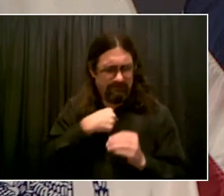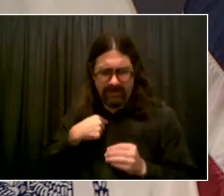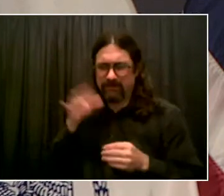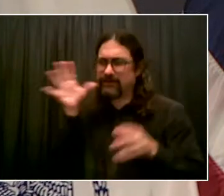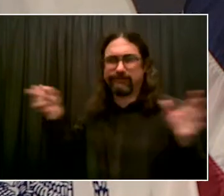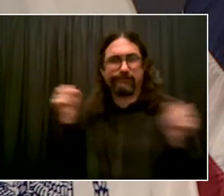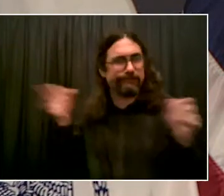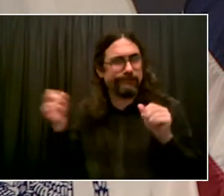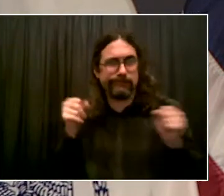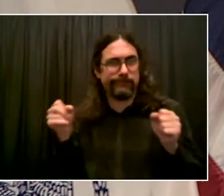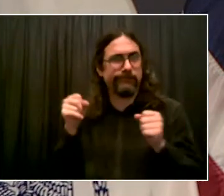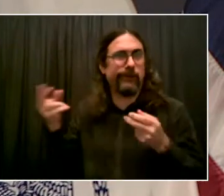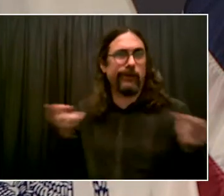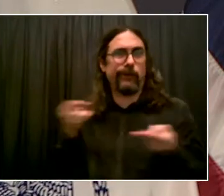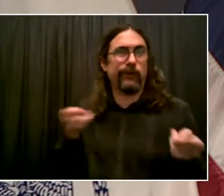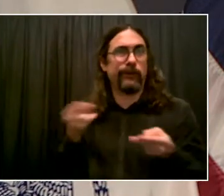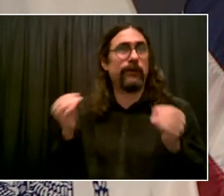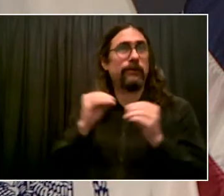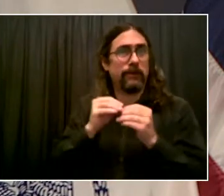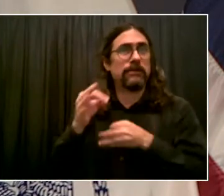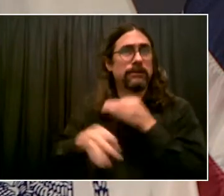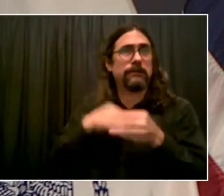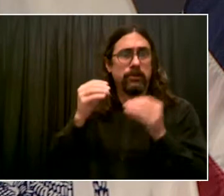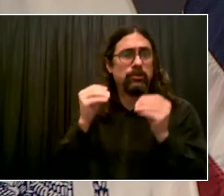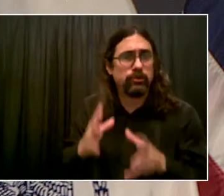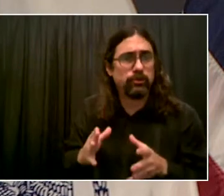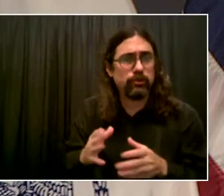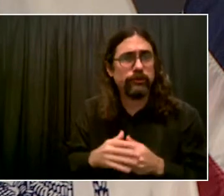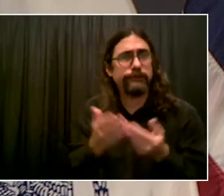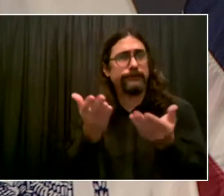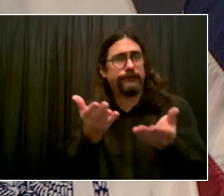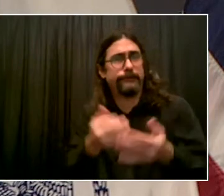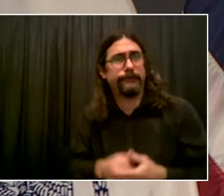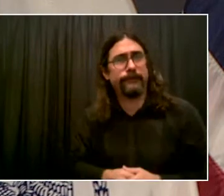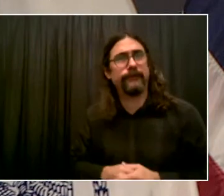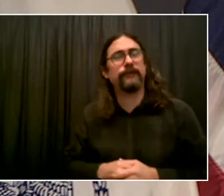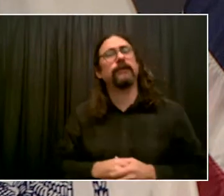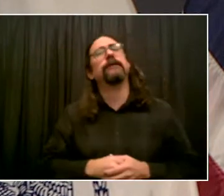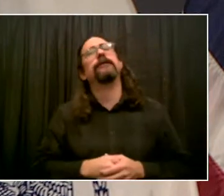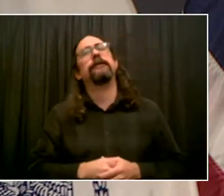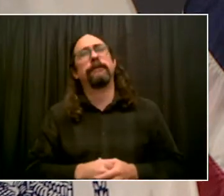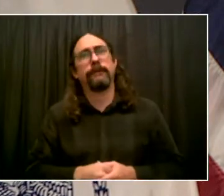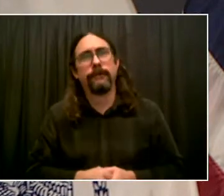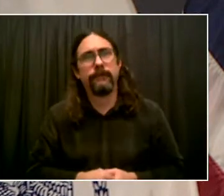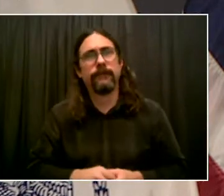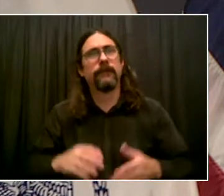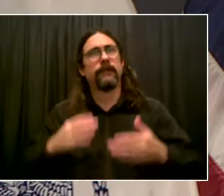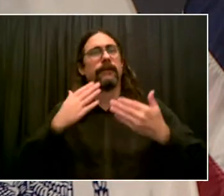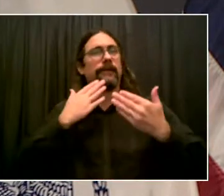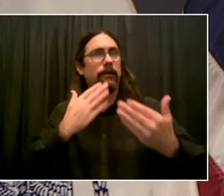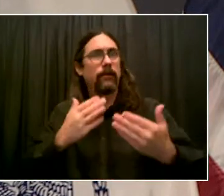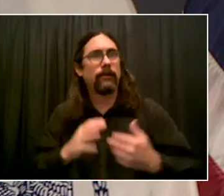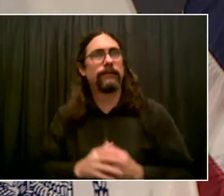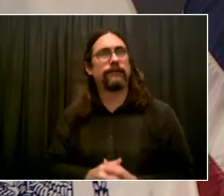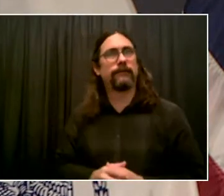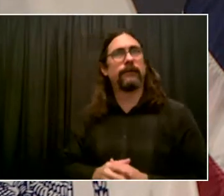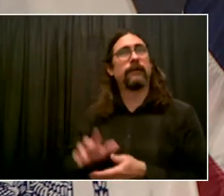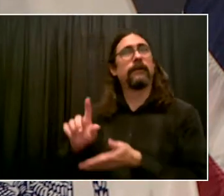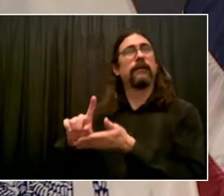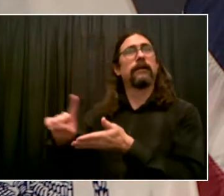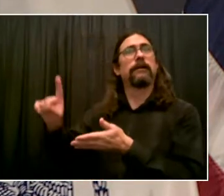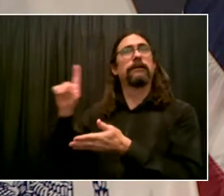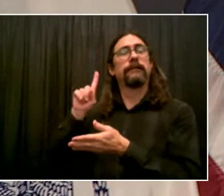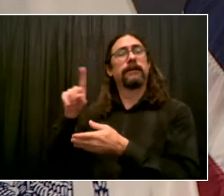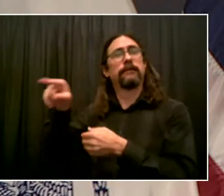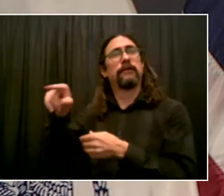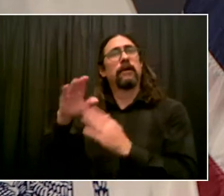12 in Brooklyn voted not to approve the text amendment that would allow zoning changes to make open restaurants permanent, because the majority of board